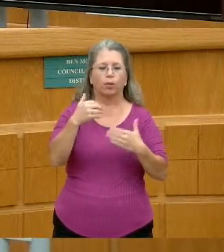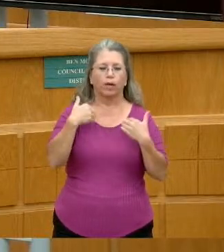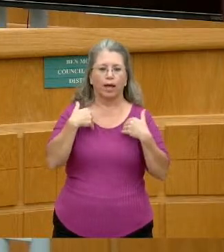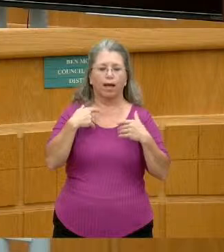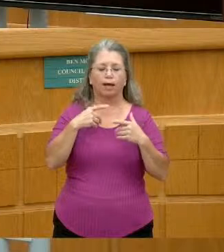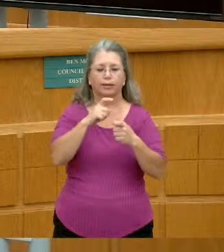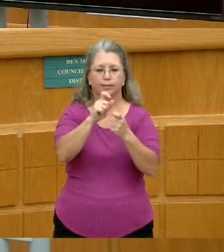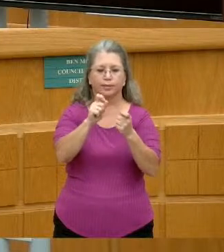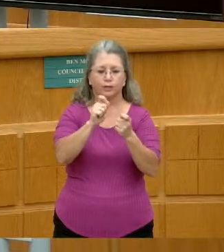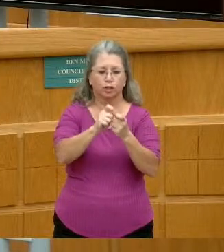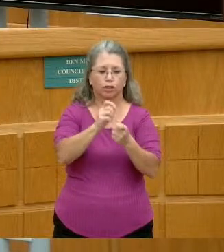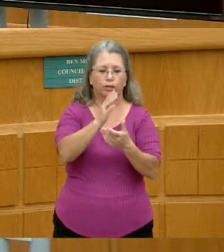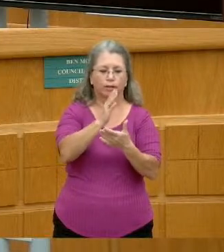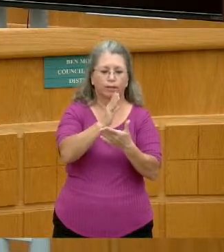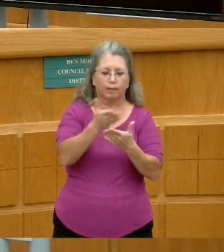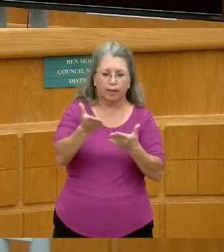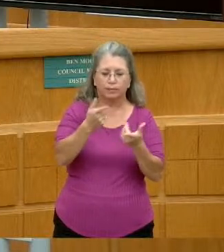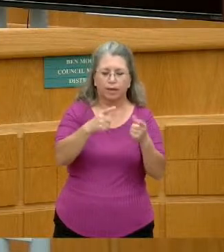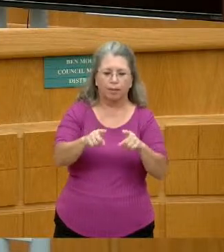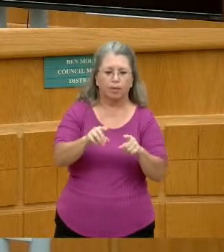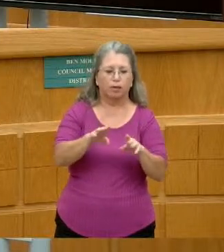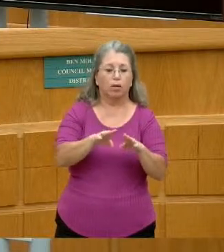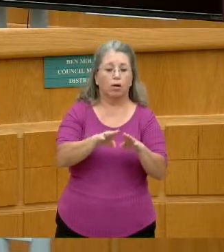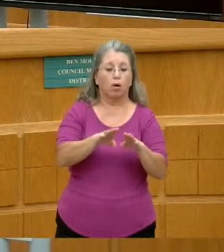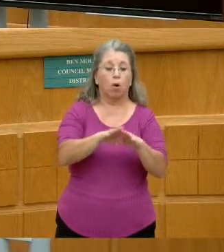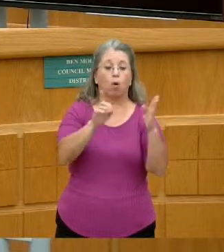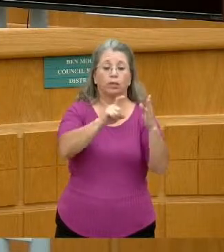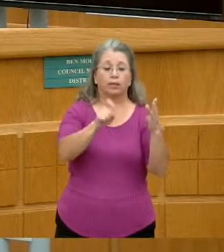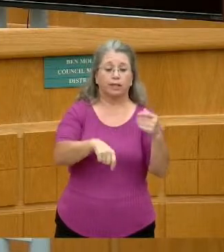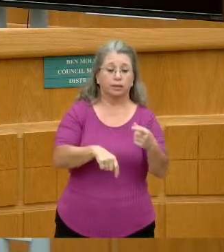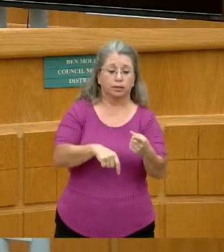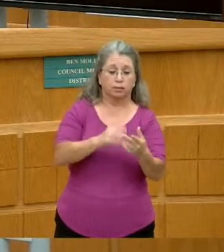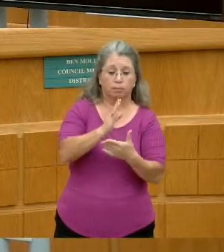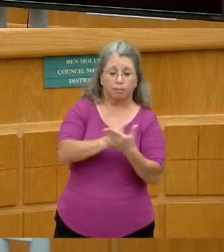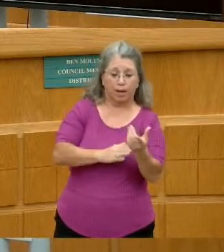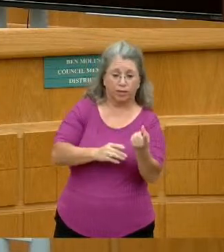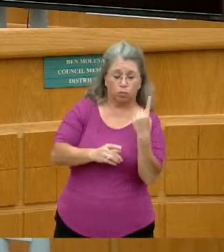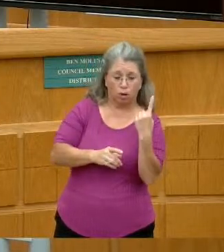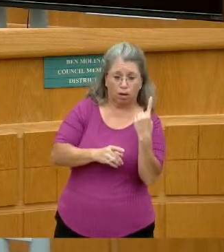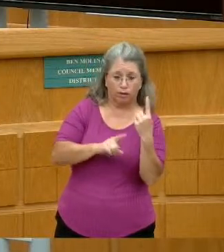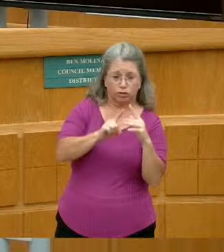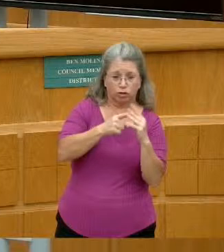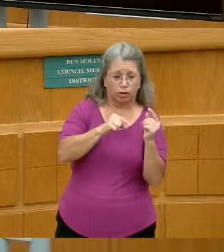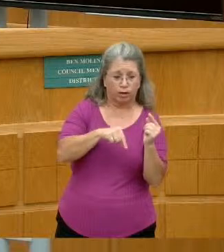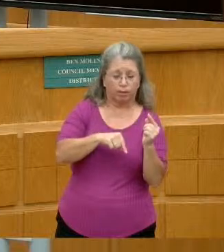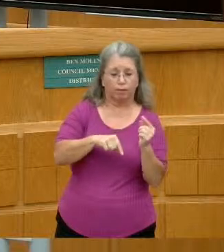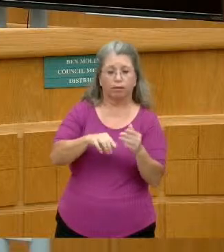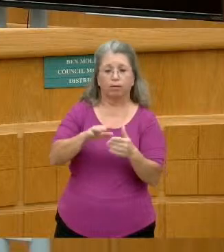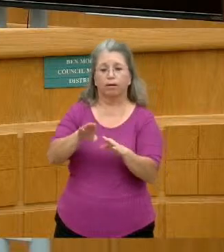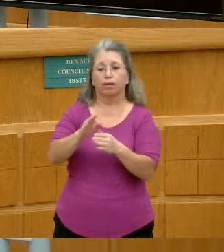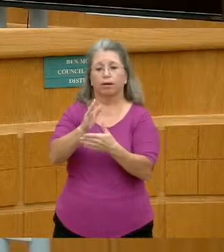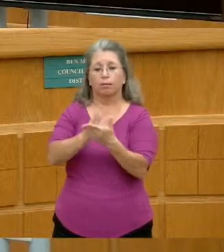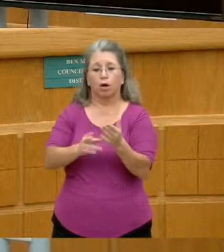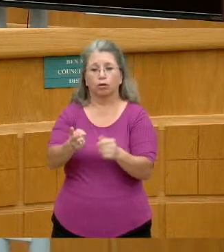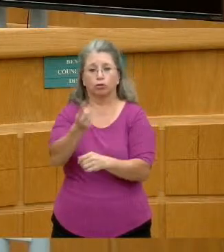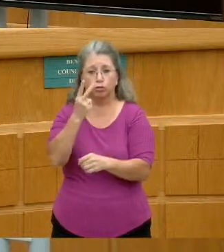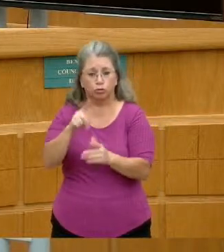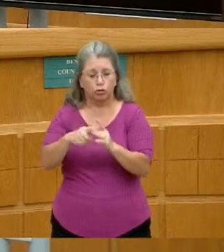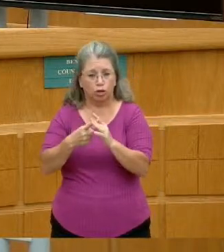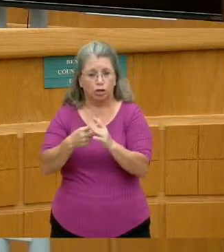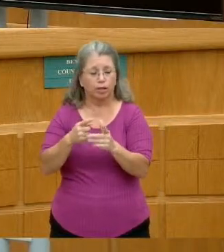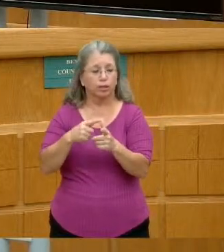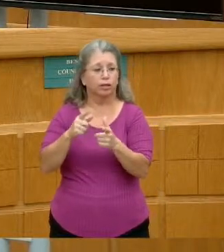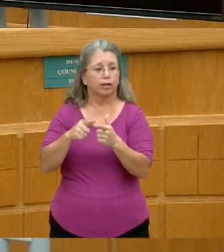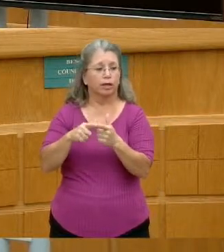phases. So Open Texas 1 started here. Open Texas Phase 2 started there, et cetera, as you move over. And